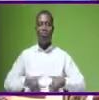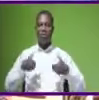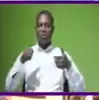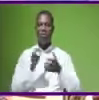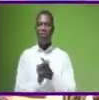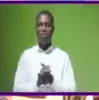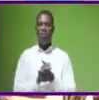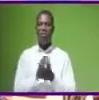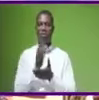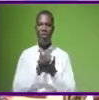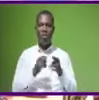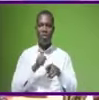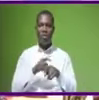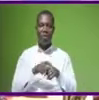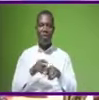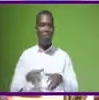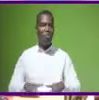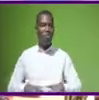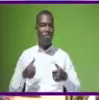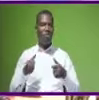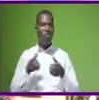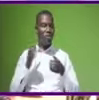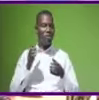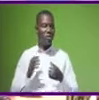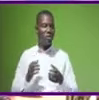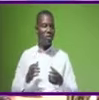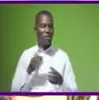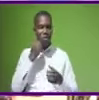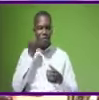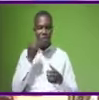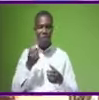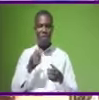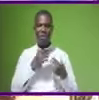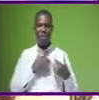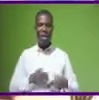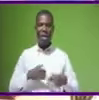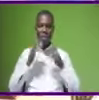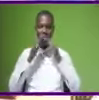am a buffo as an amateur. So say, see, I'm a boy. The